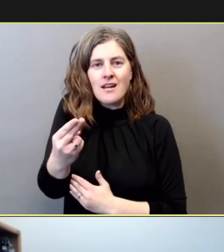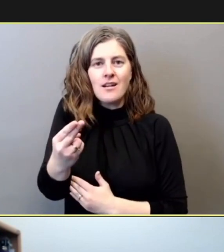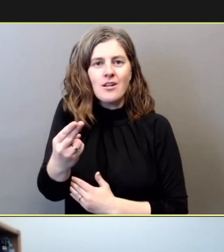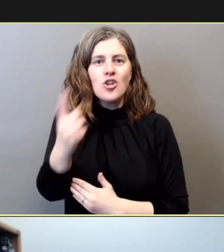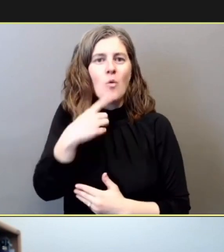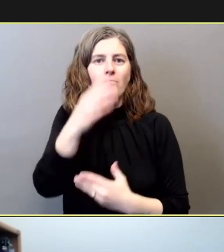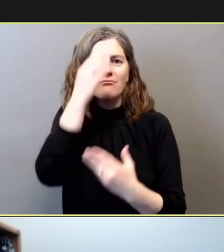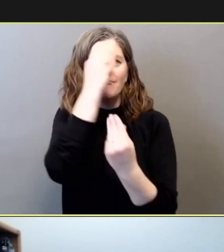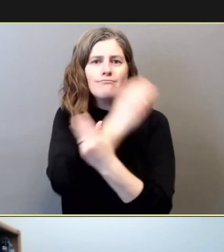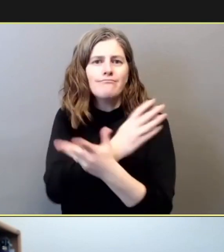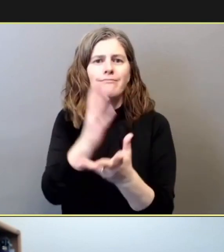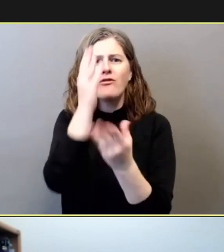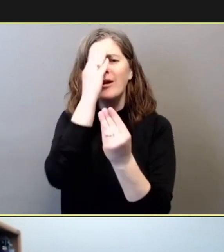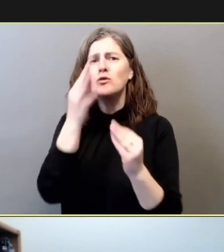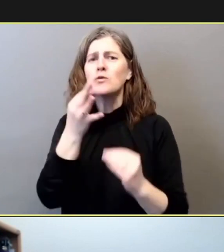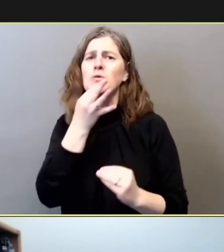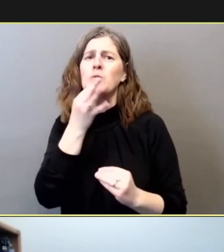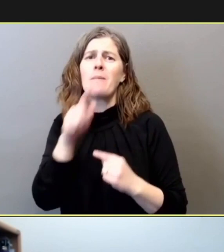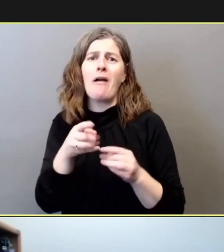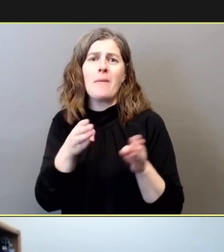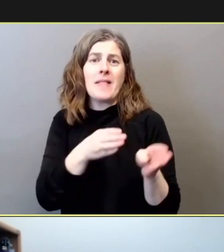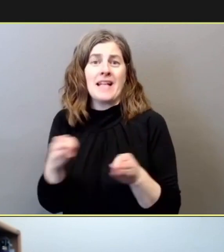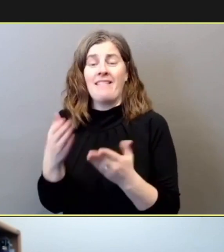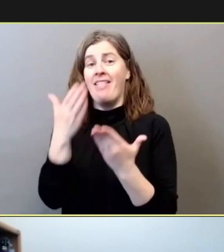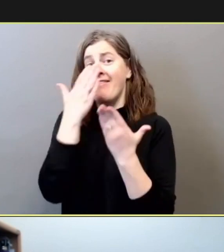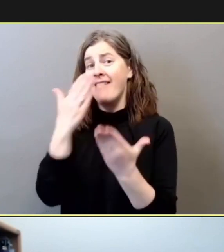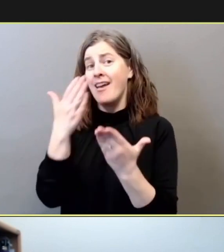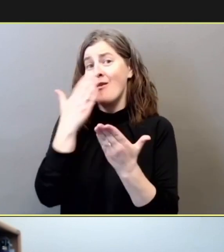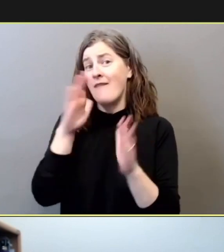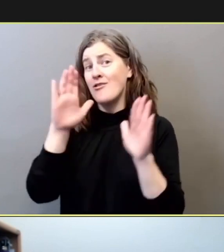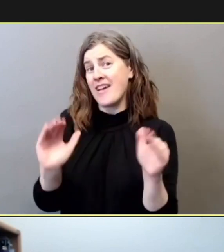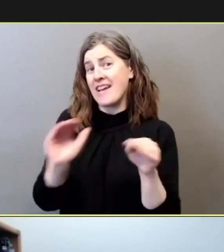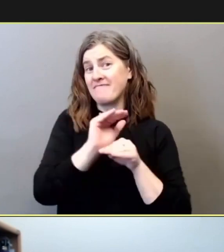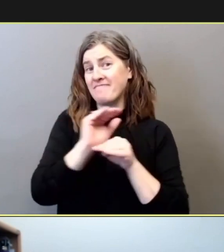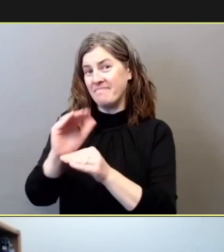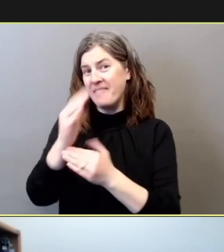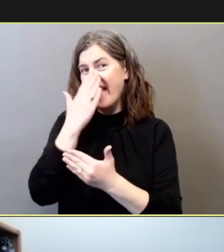about our plans for next week as well. Thank you very much, and everybody have a good day. Be safe.